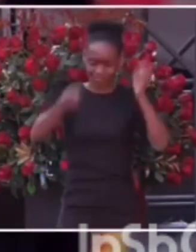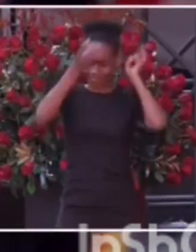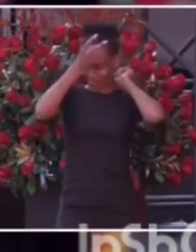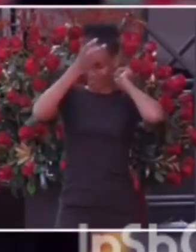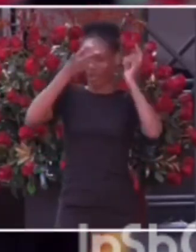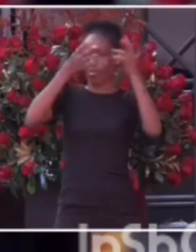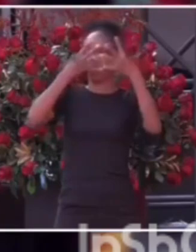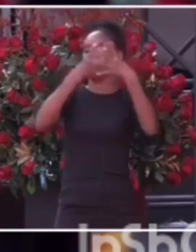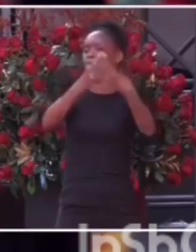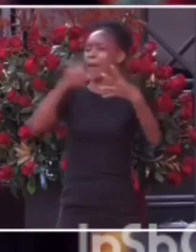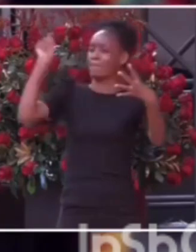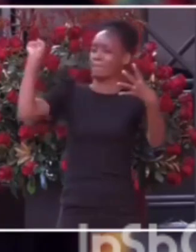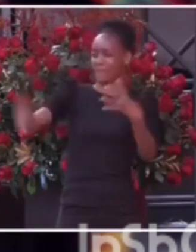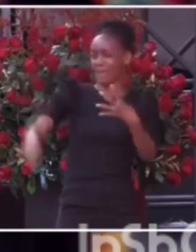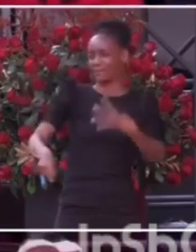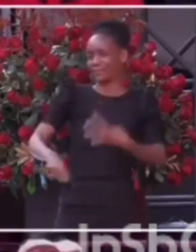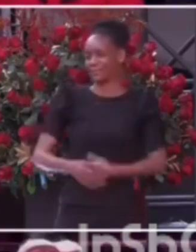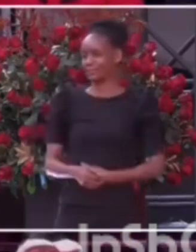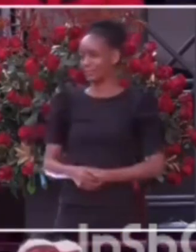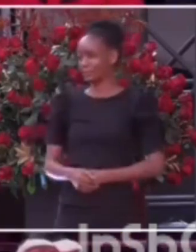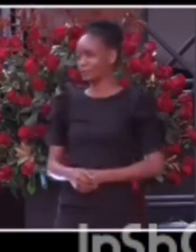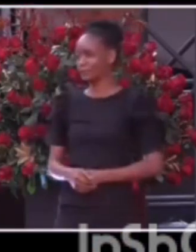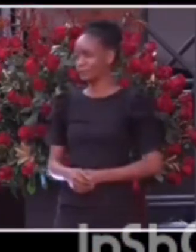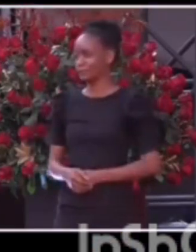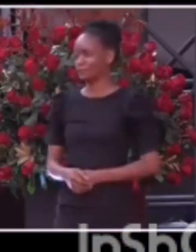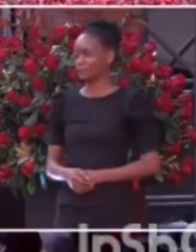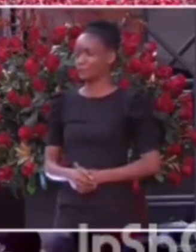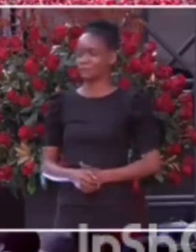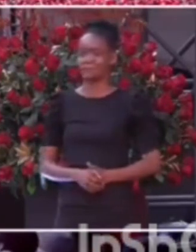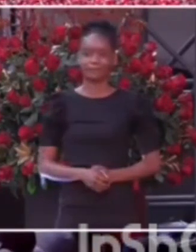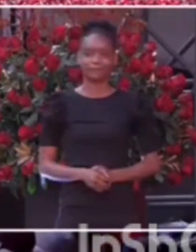they like it or not.